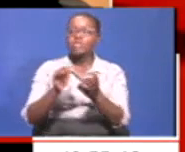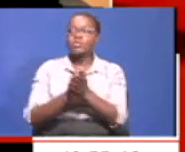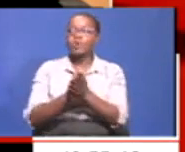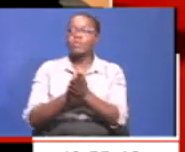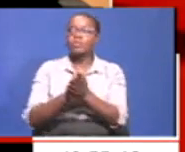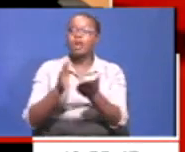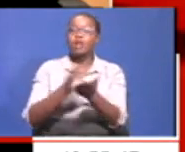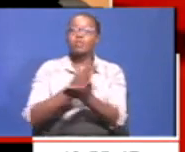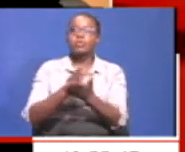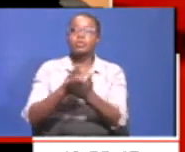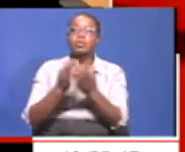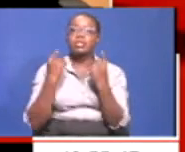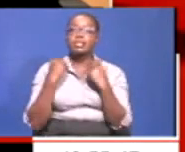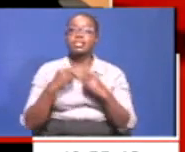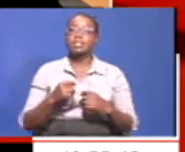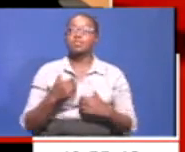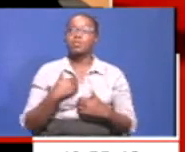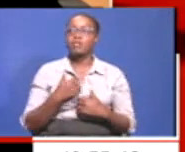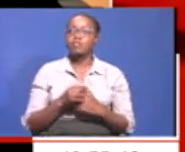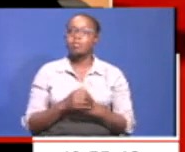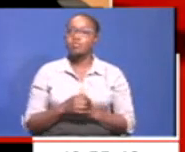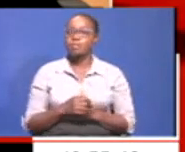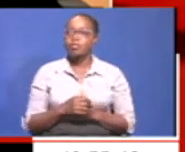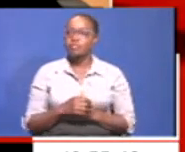by the tags you have on your necks.